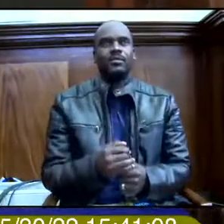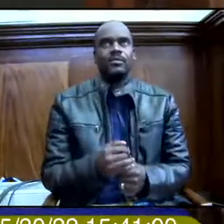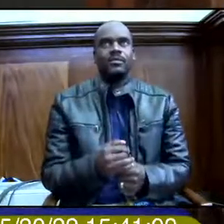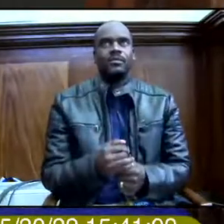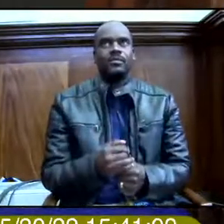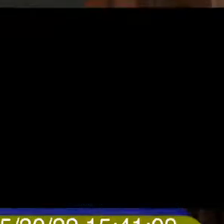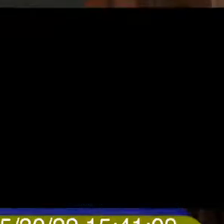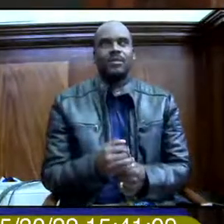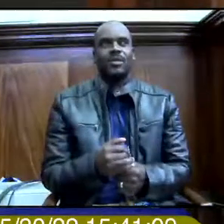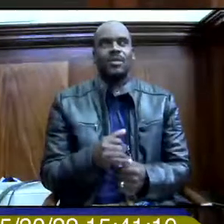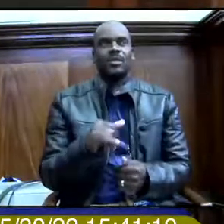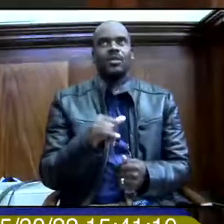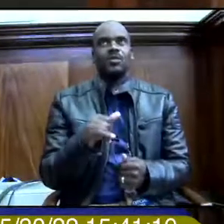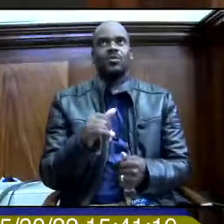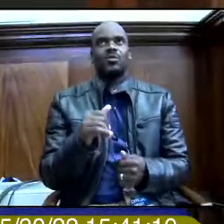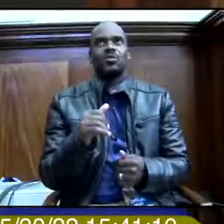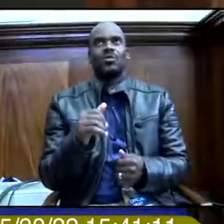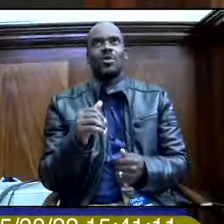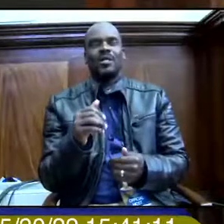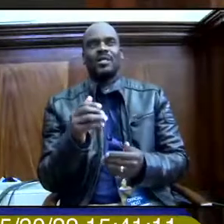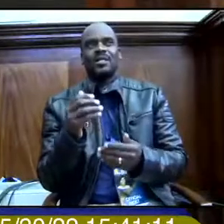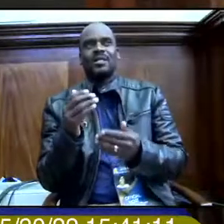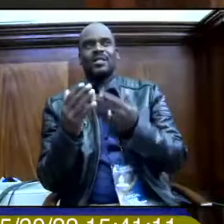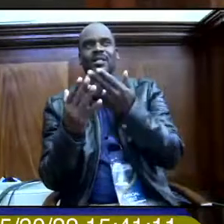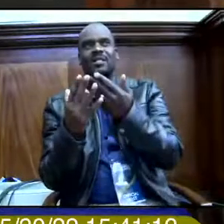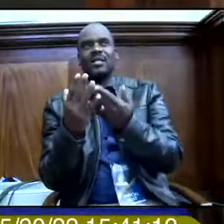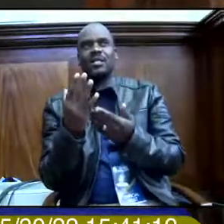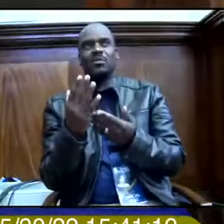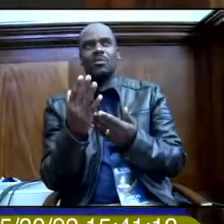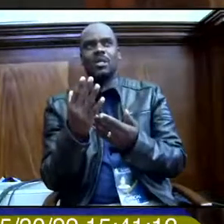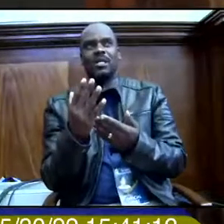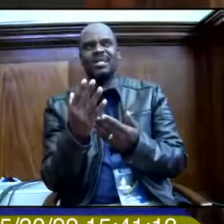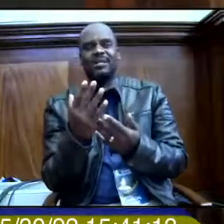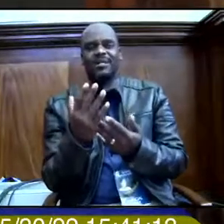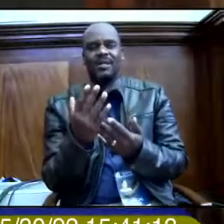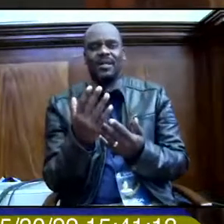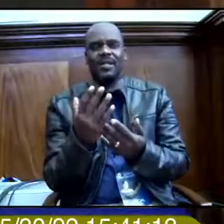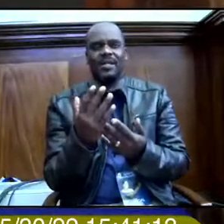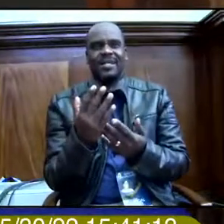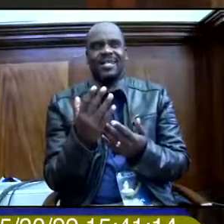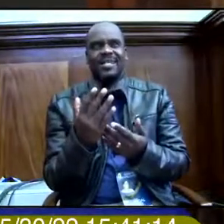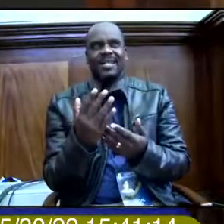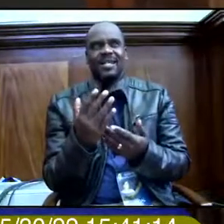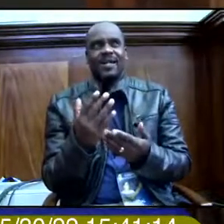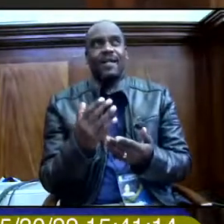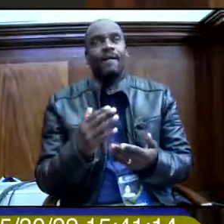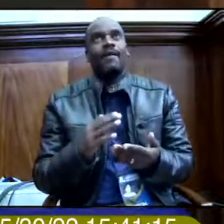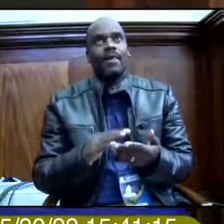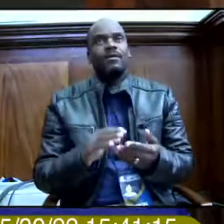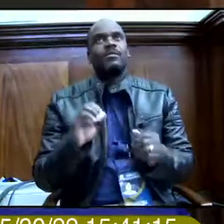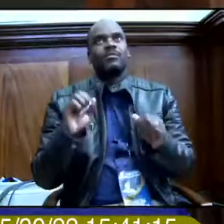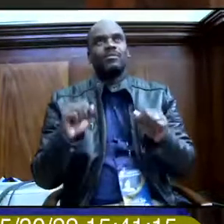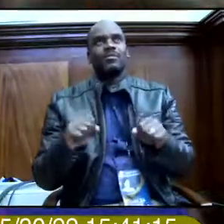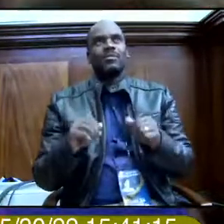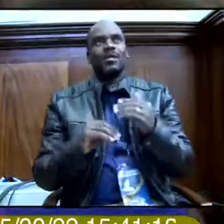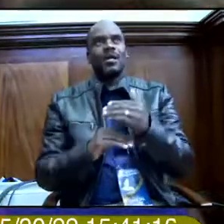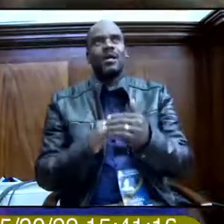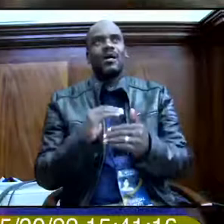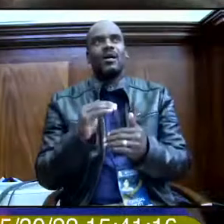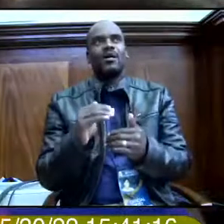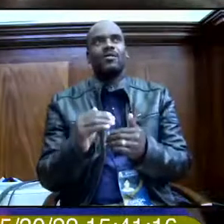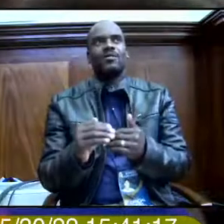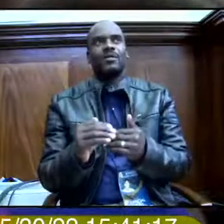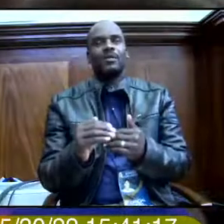crucial statement from a speech and because after work i am a